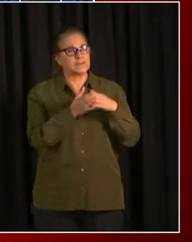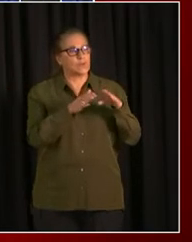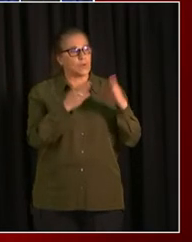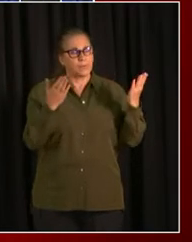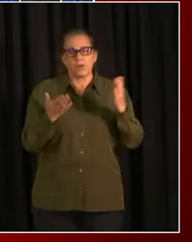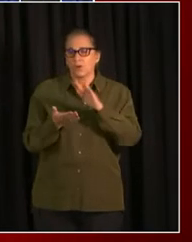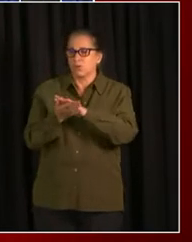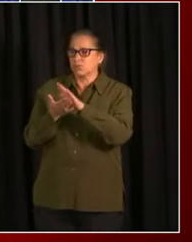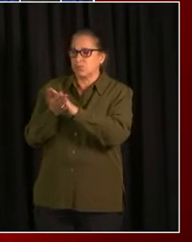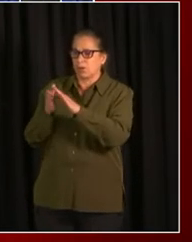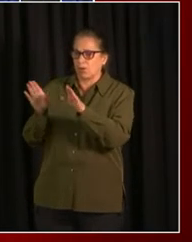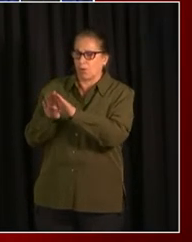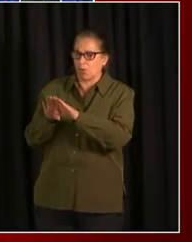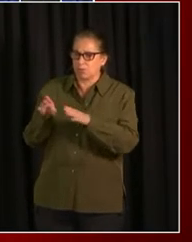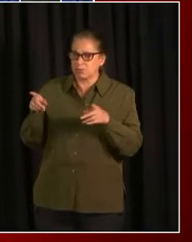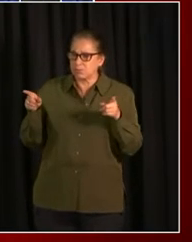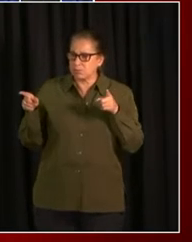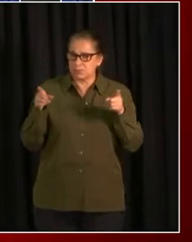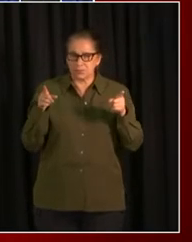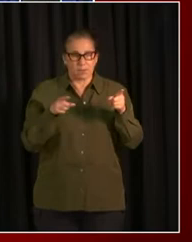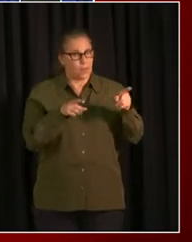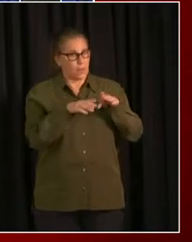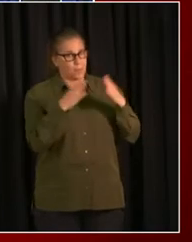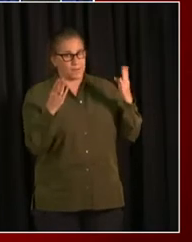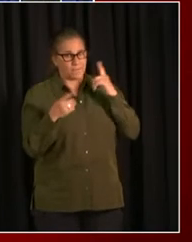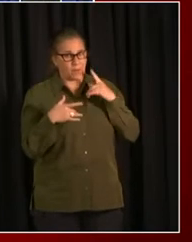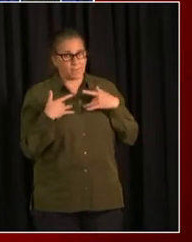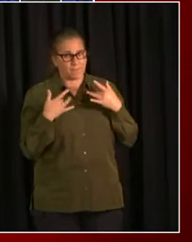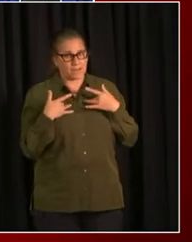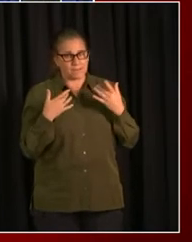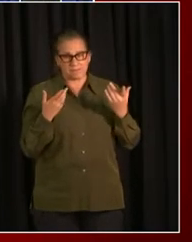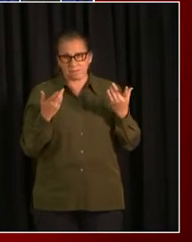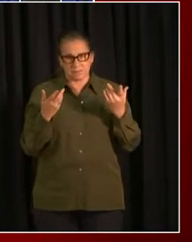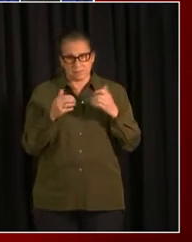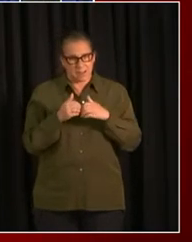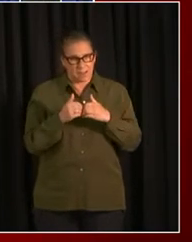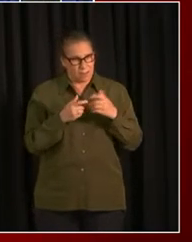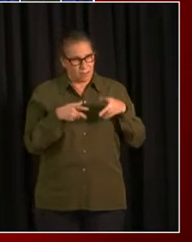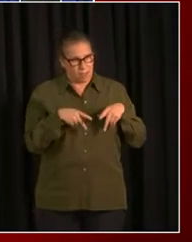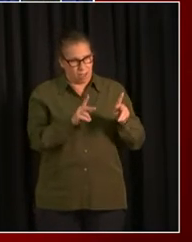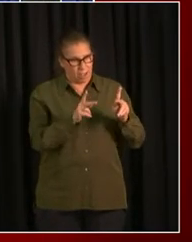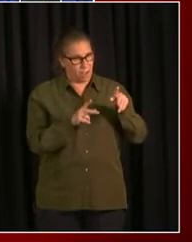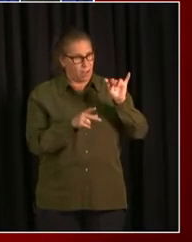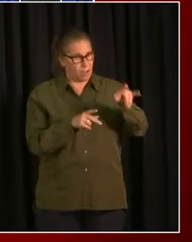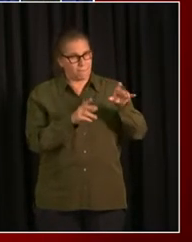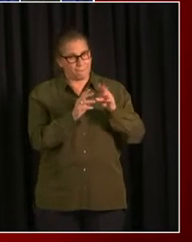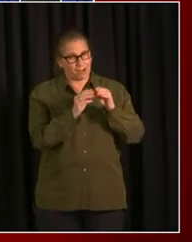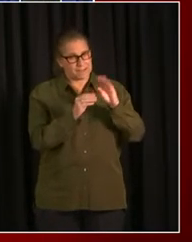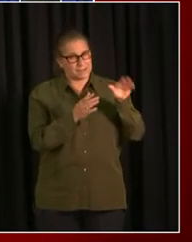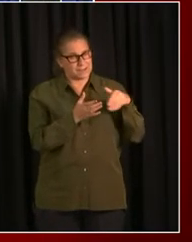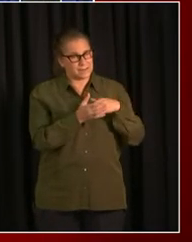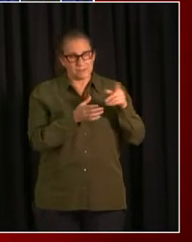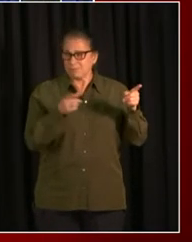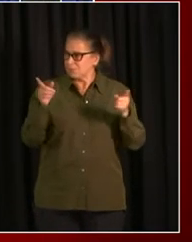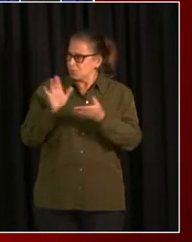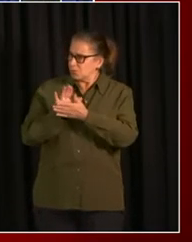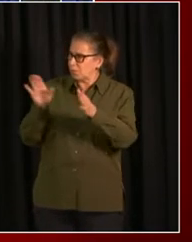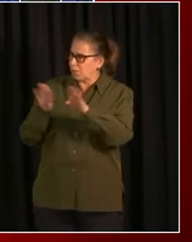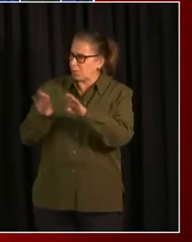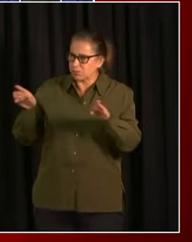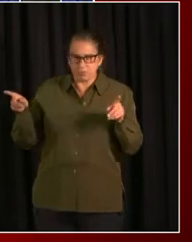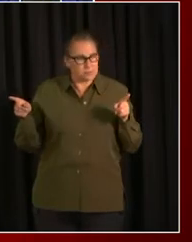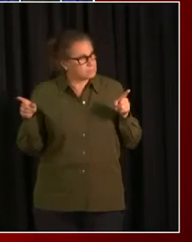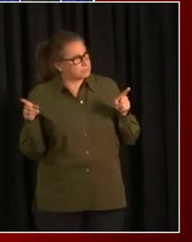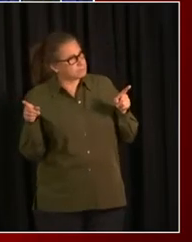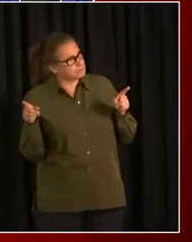And what types of events, what size will you be allowing? And if it's okay to do that, why are the schools still closed?